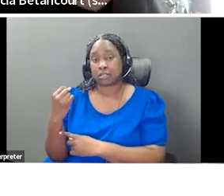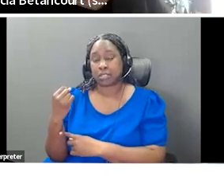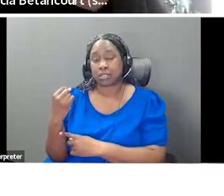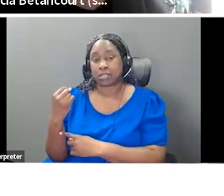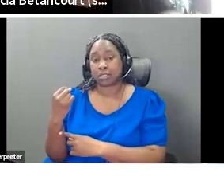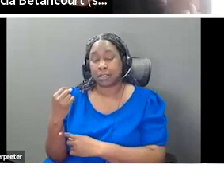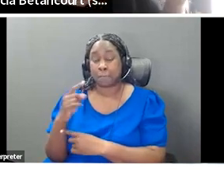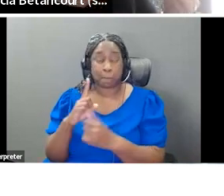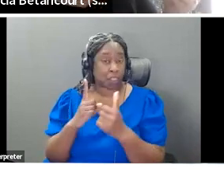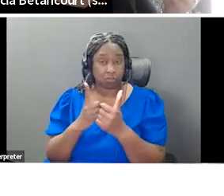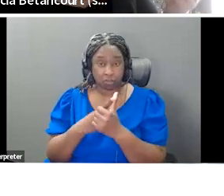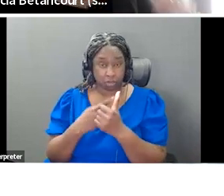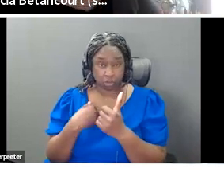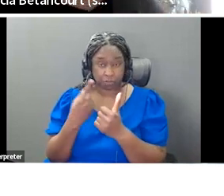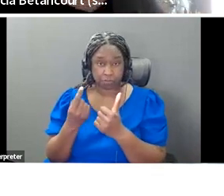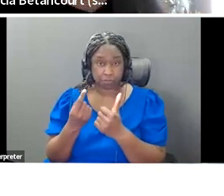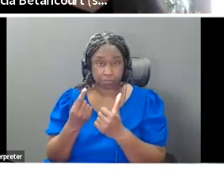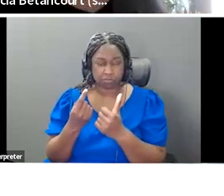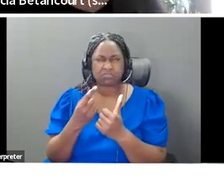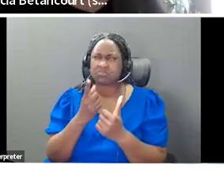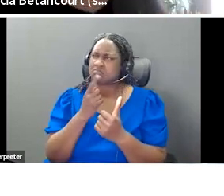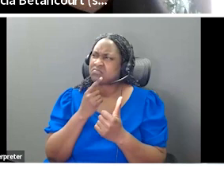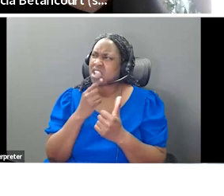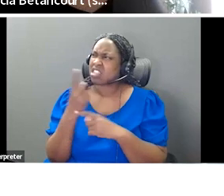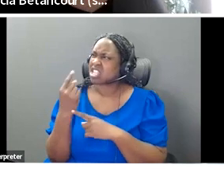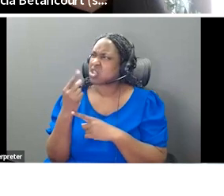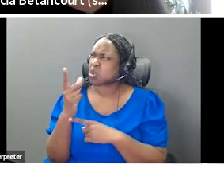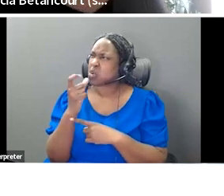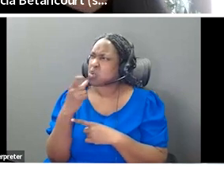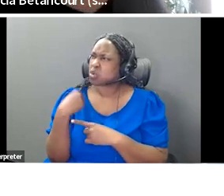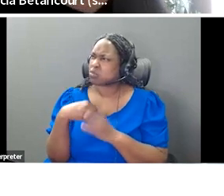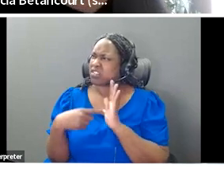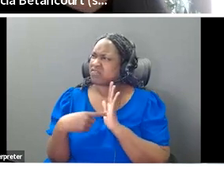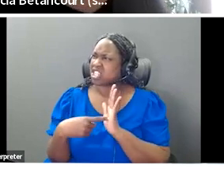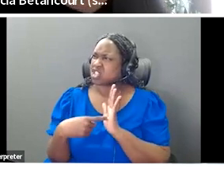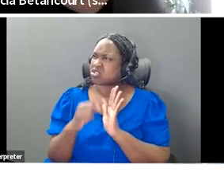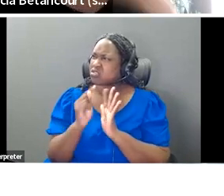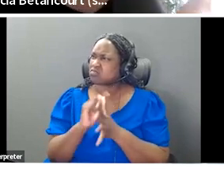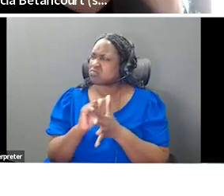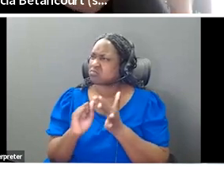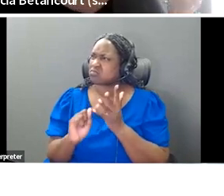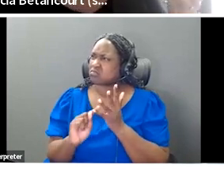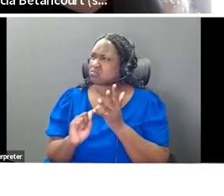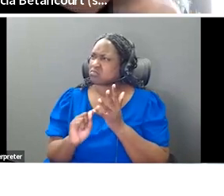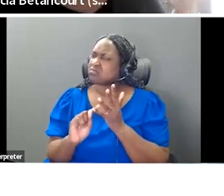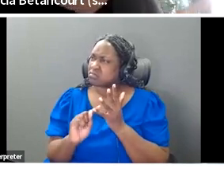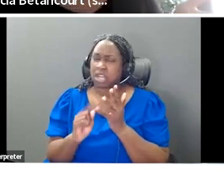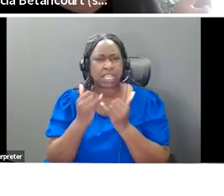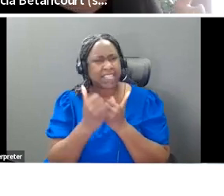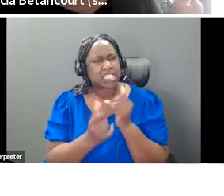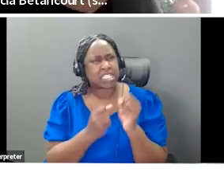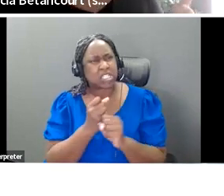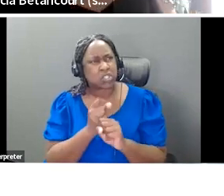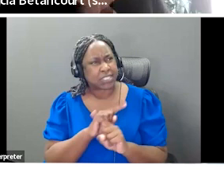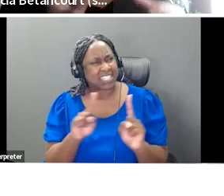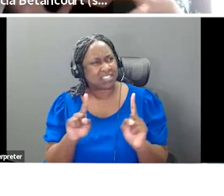the first thing I did was list, okay, who did we feature last year? And who could we feature this year that has different